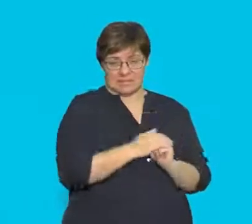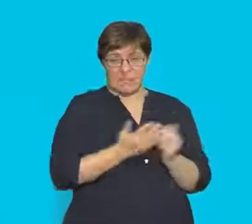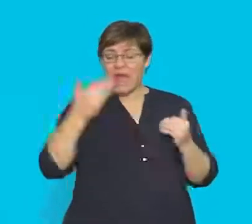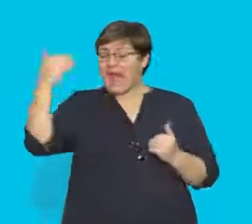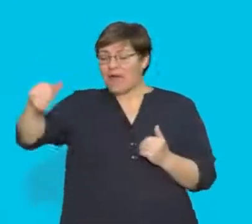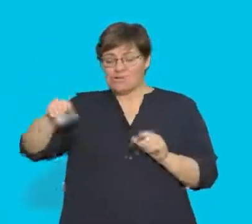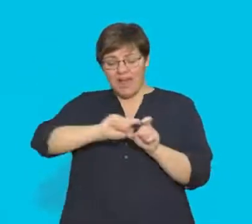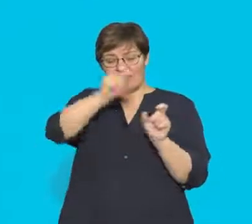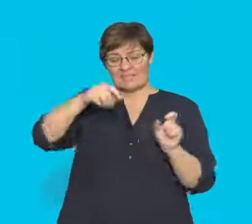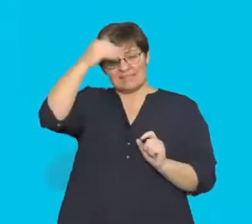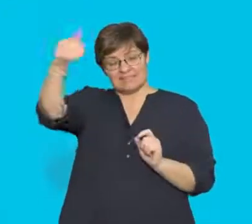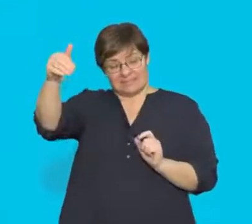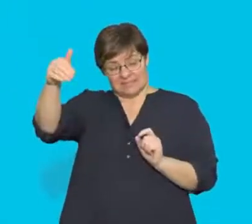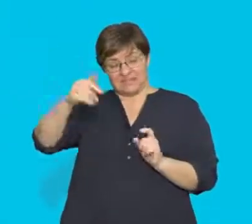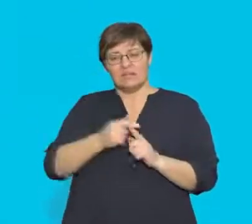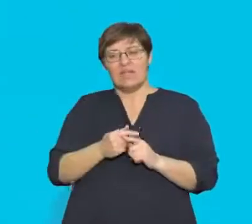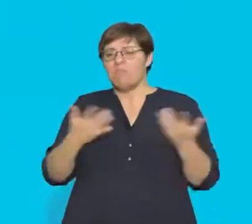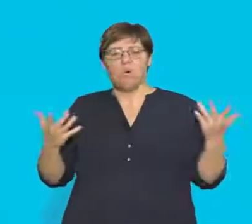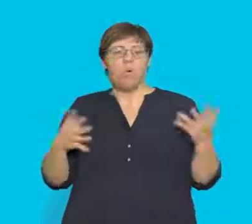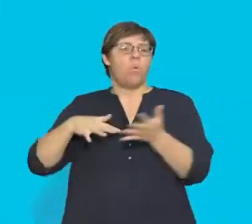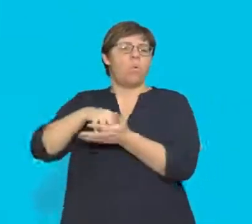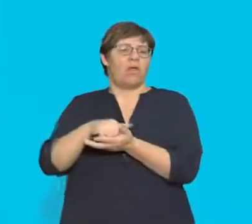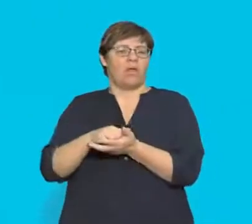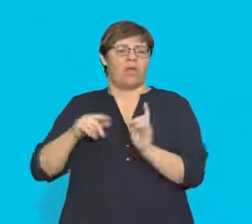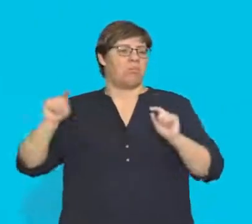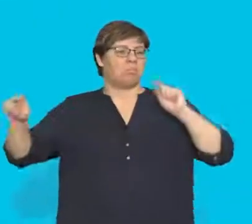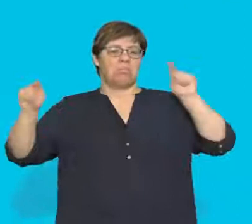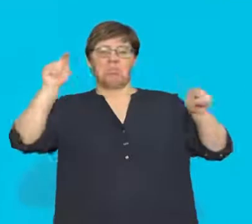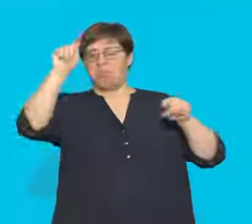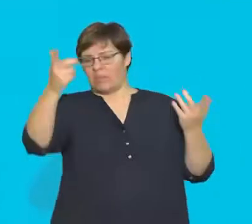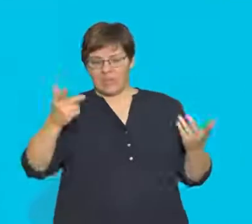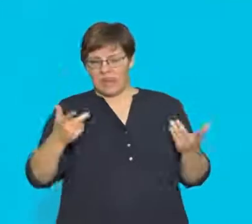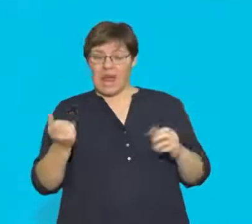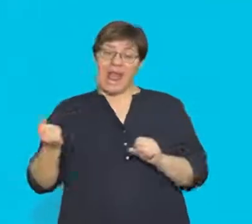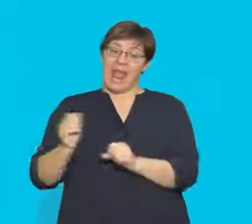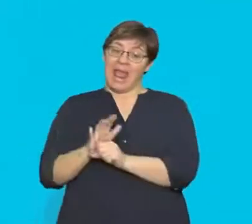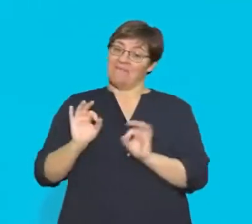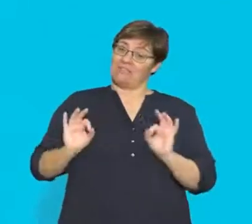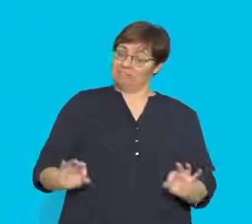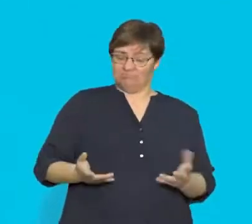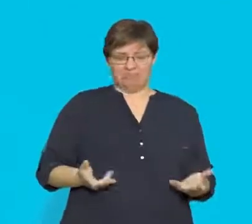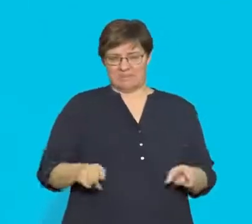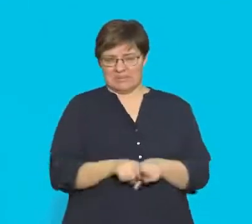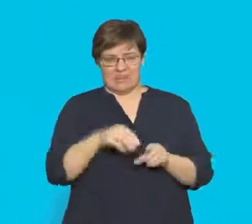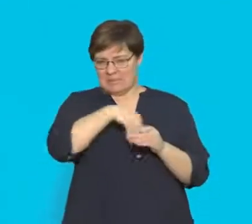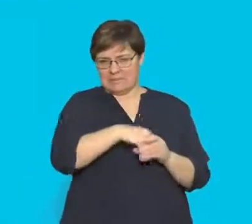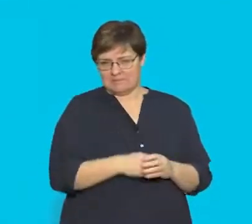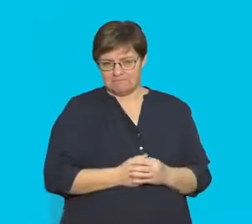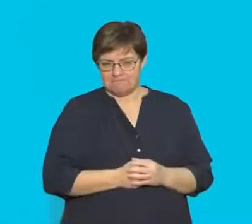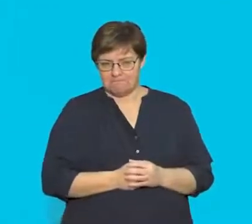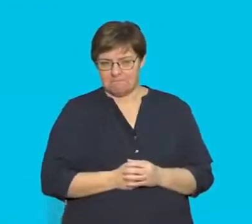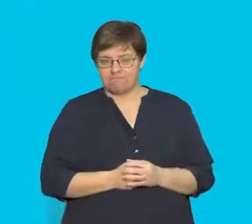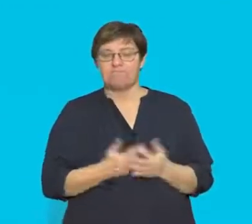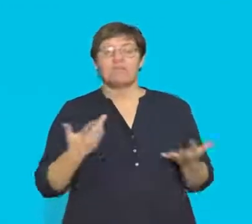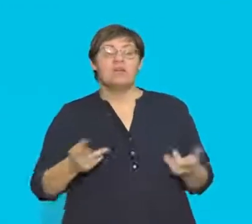field. Whereas outside the loop, on the outside, it's weak and it's not going to have as much of an effect. Now, I